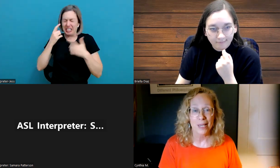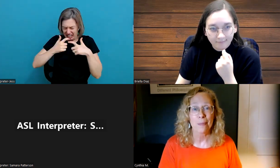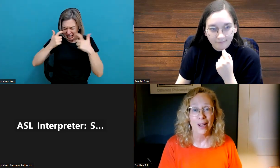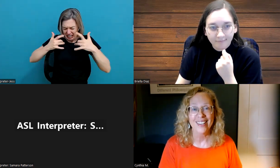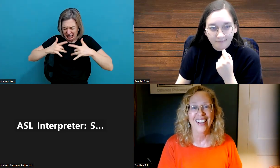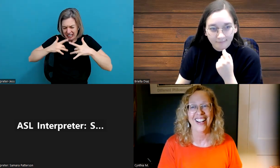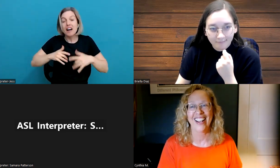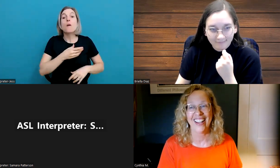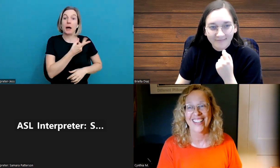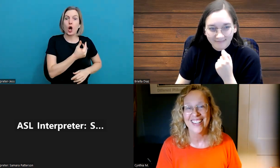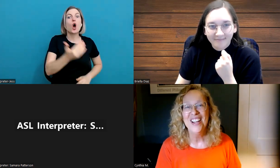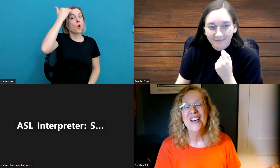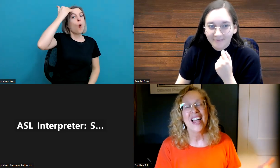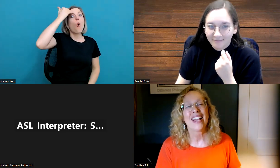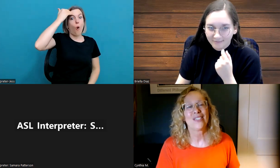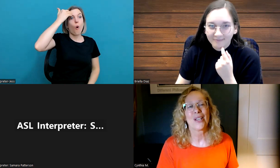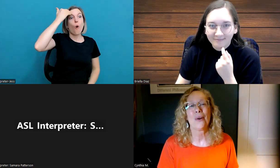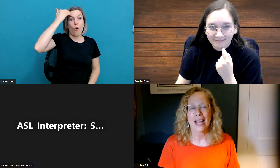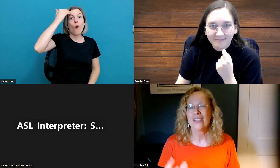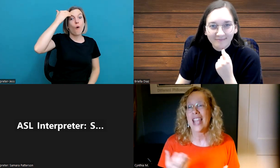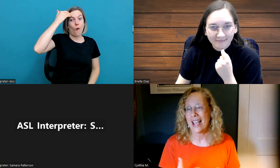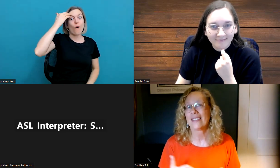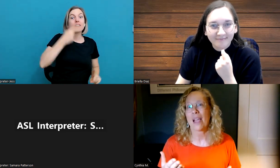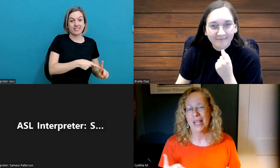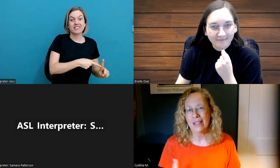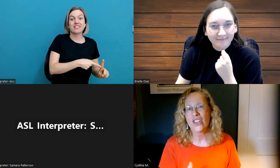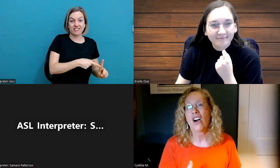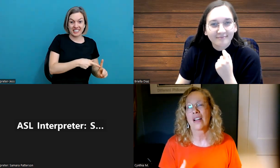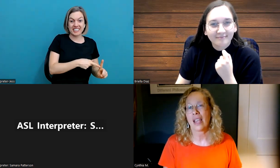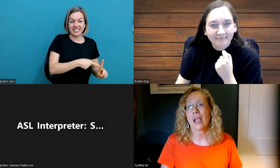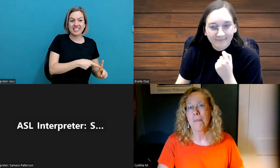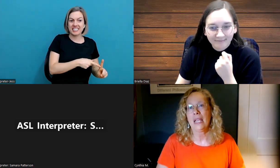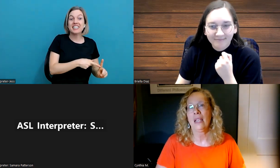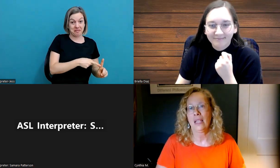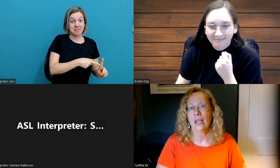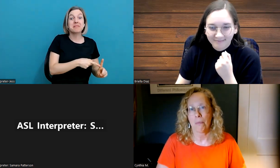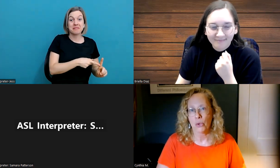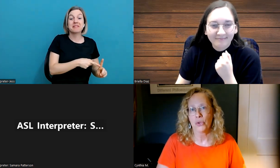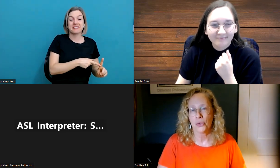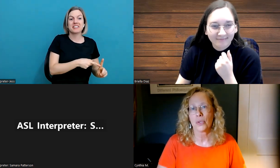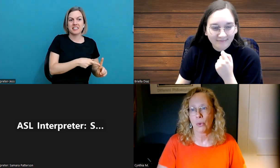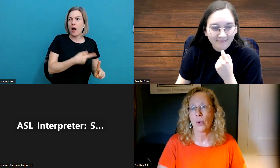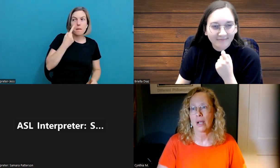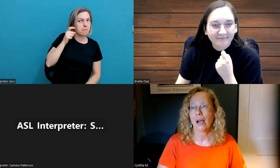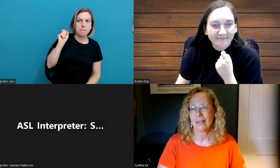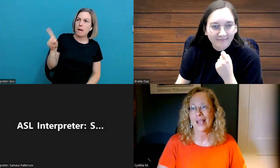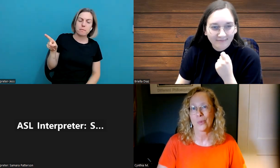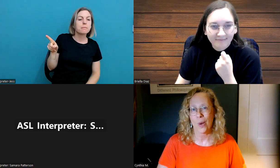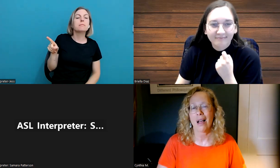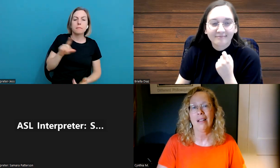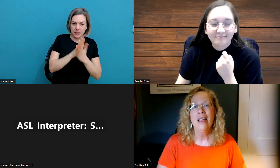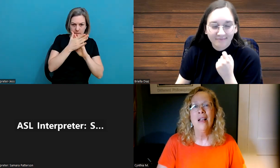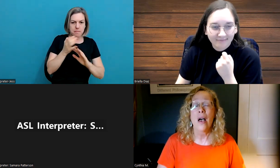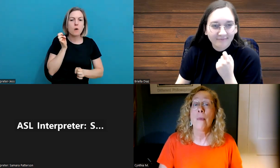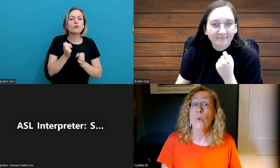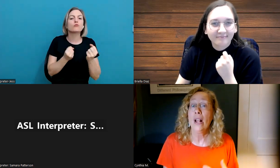on my pity pot. and so, and yes, I mean, the dog Really? be the emotional support dog as